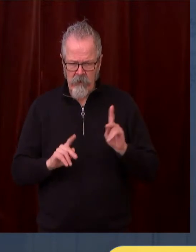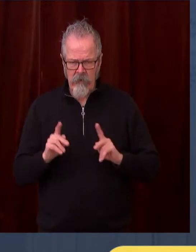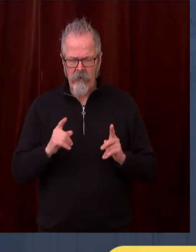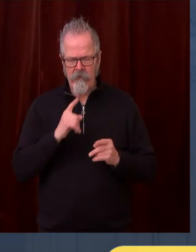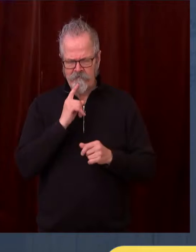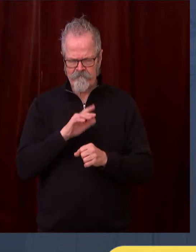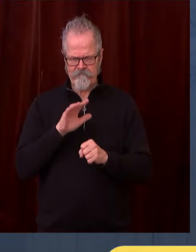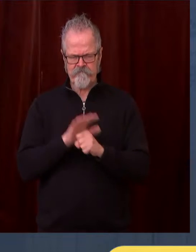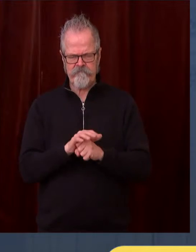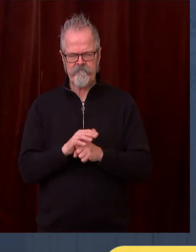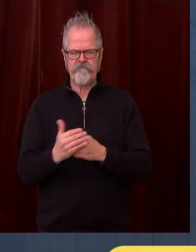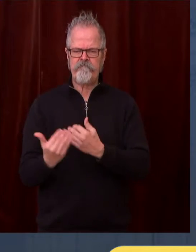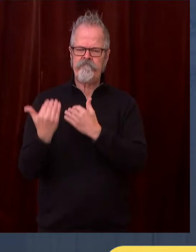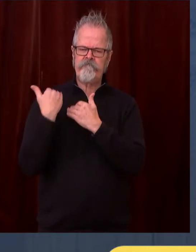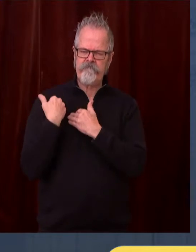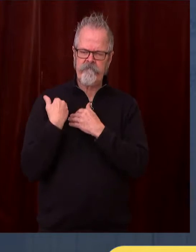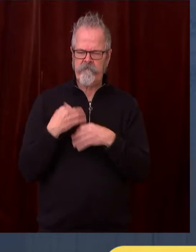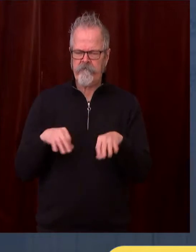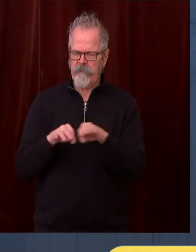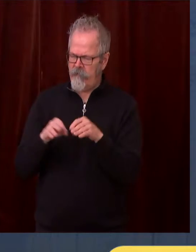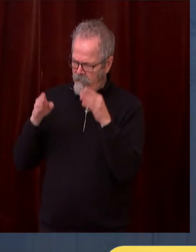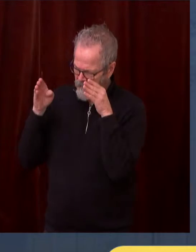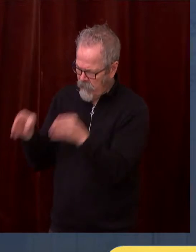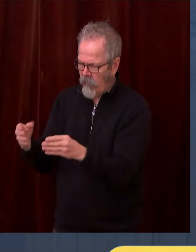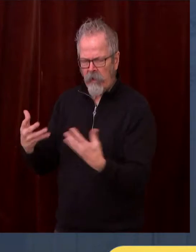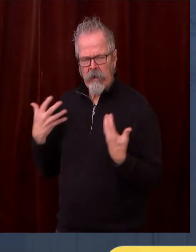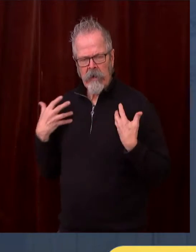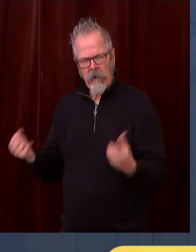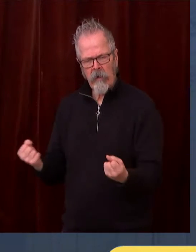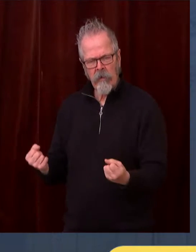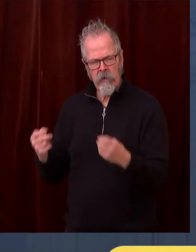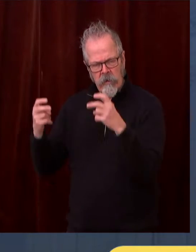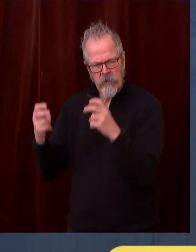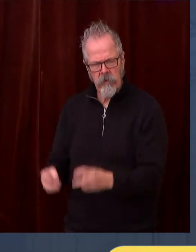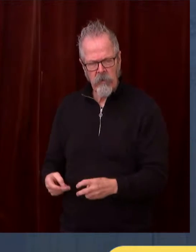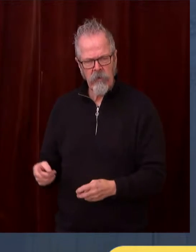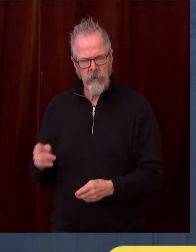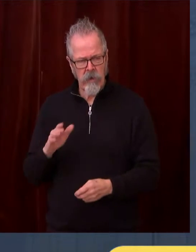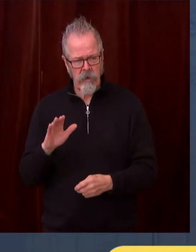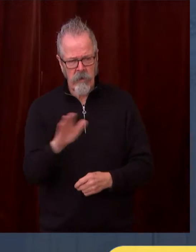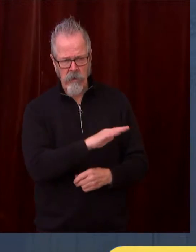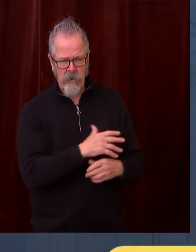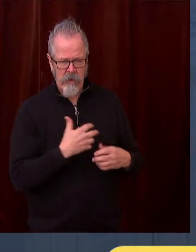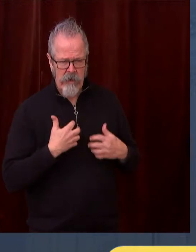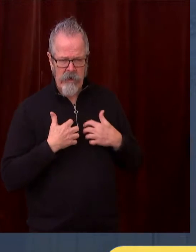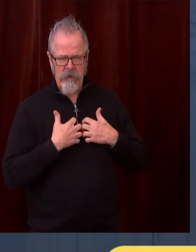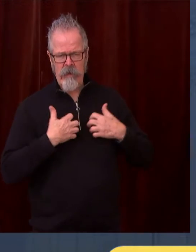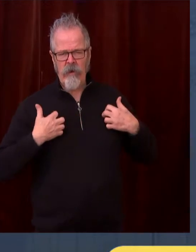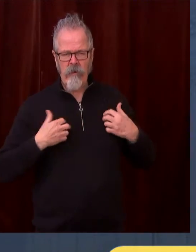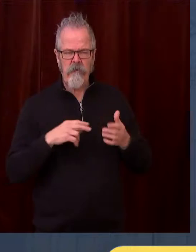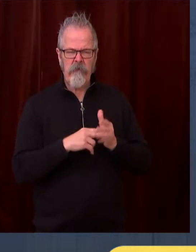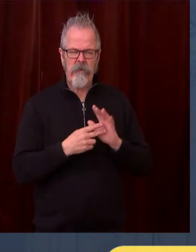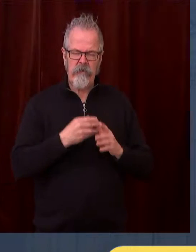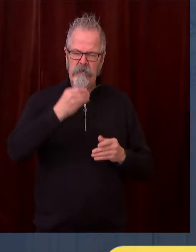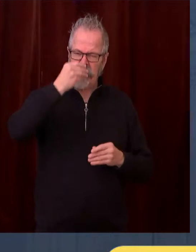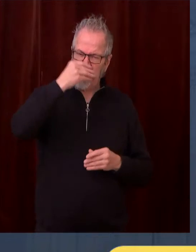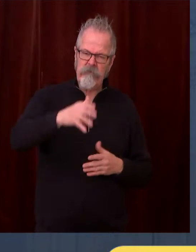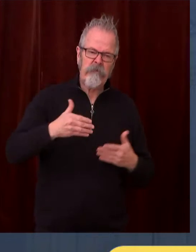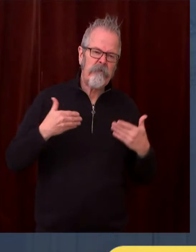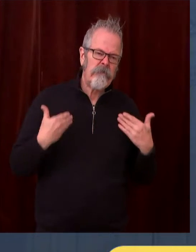thing I can say. This is a day to realize if we pull together in the country, we can save a lot of lives. And I hope people are